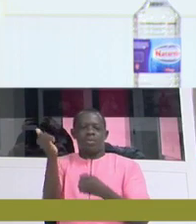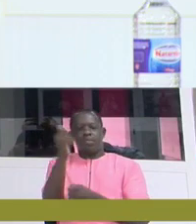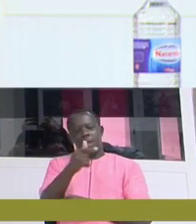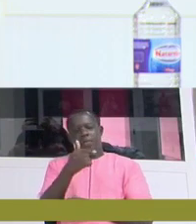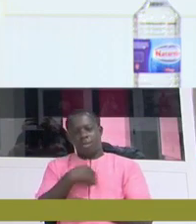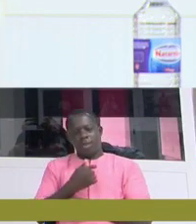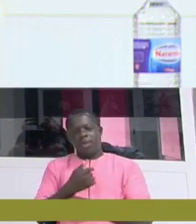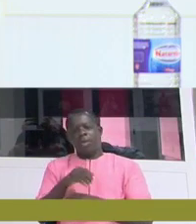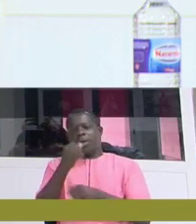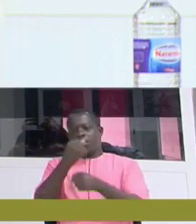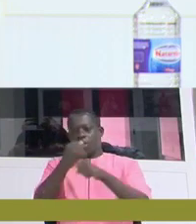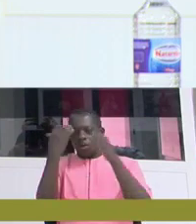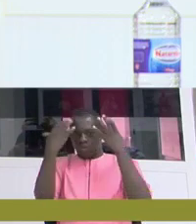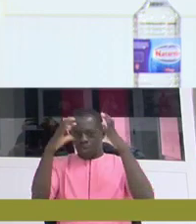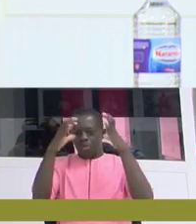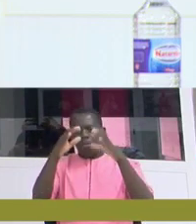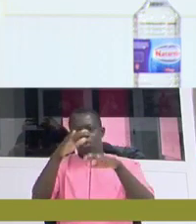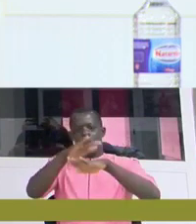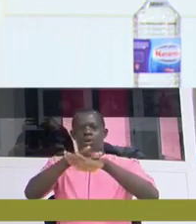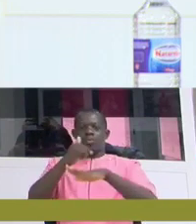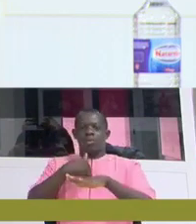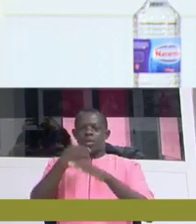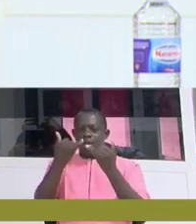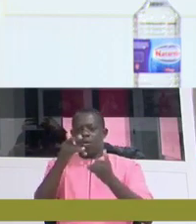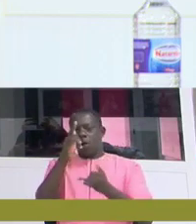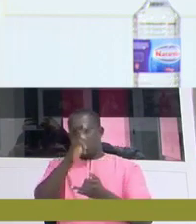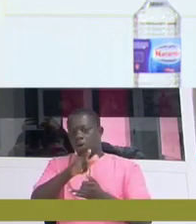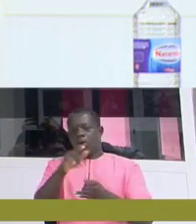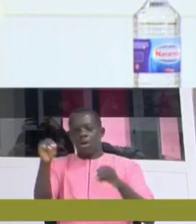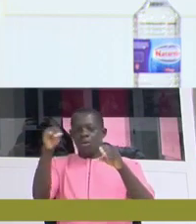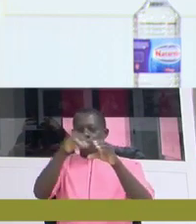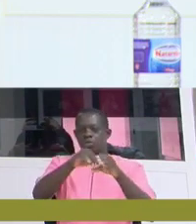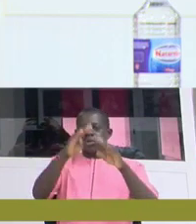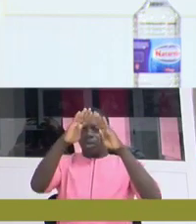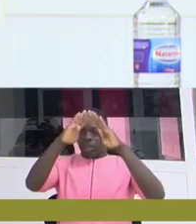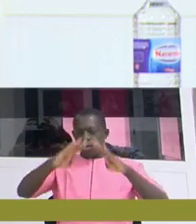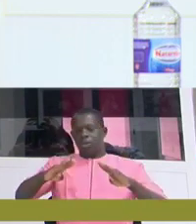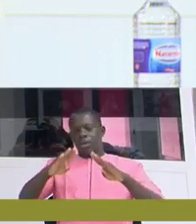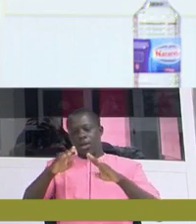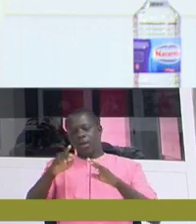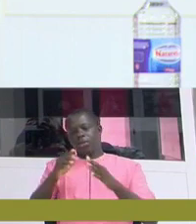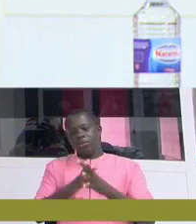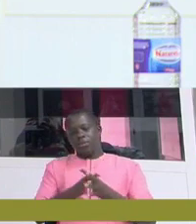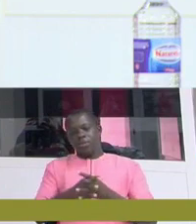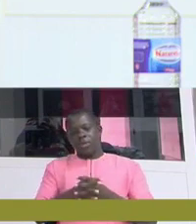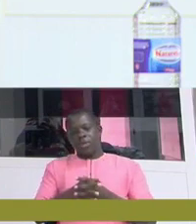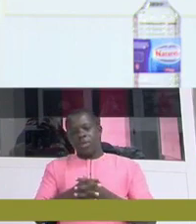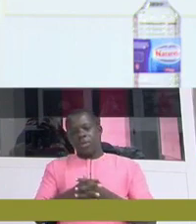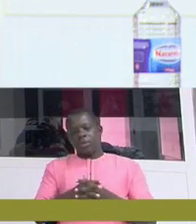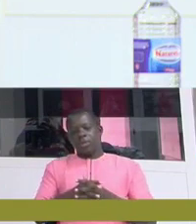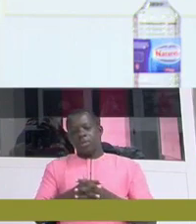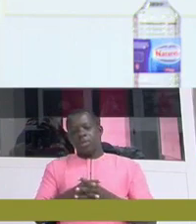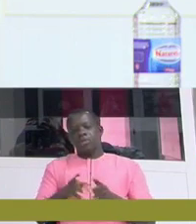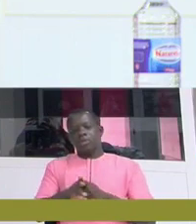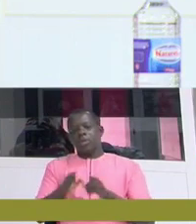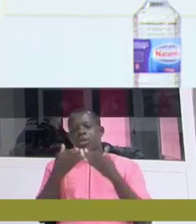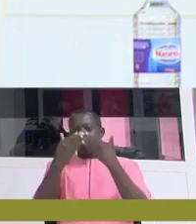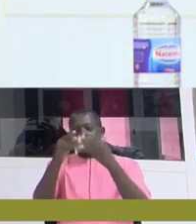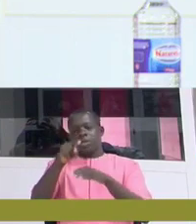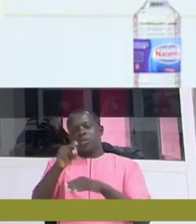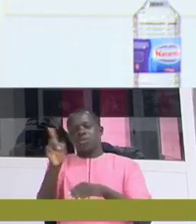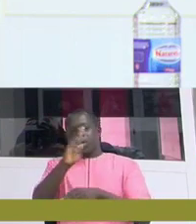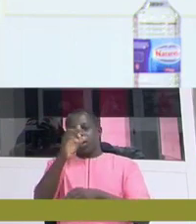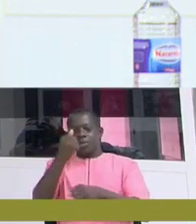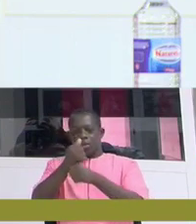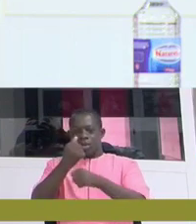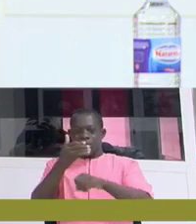Problem was creating. He created a problem for me until I was thrown inside the cell. I said to him, that was what delayed me.